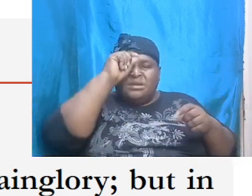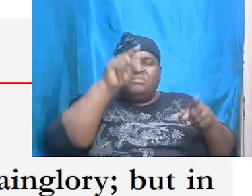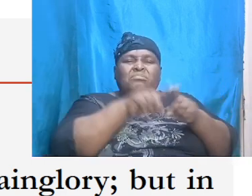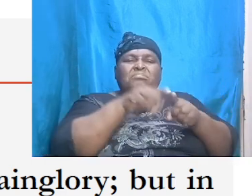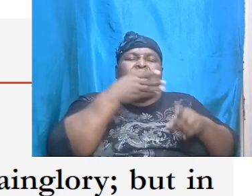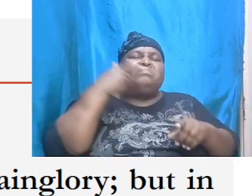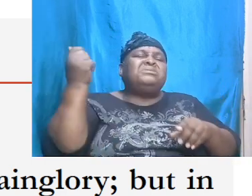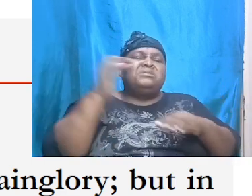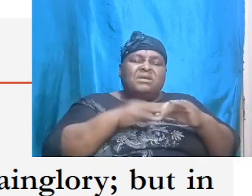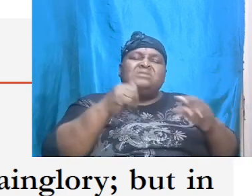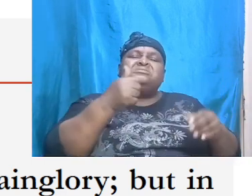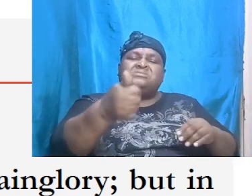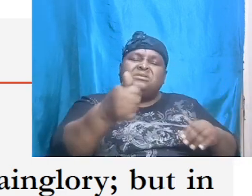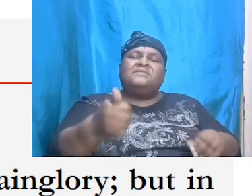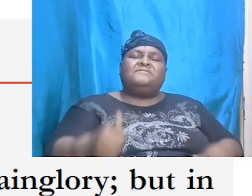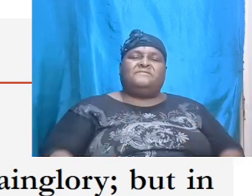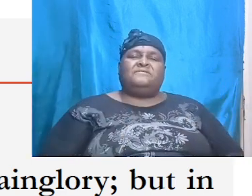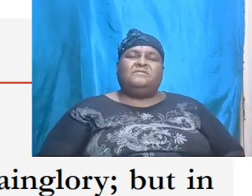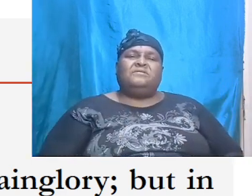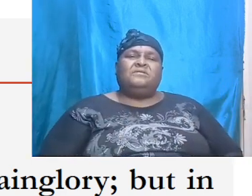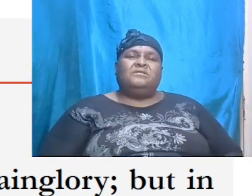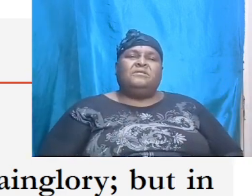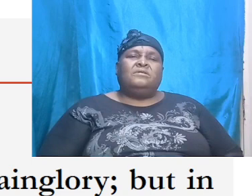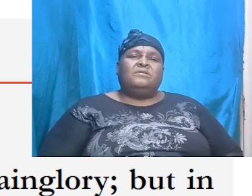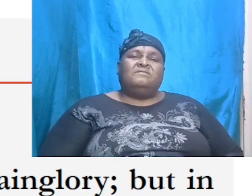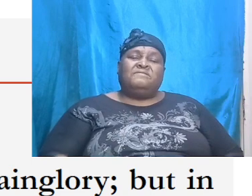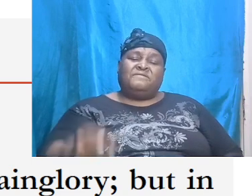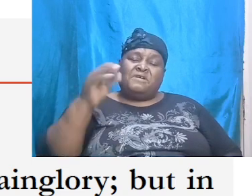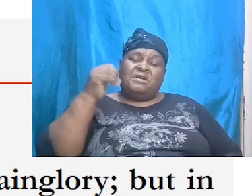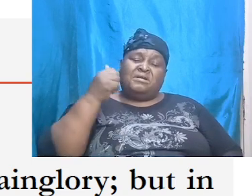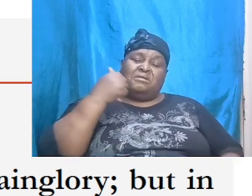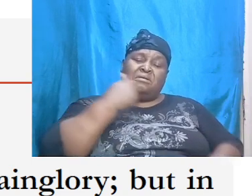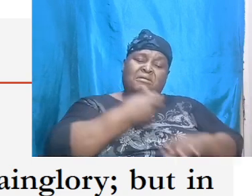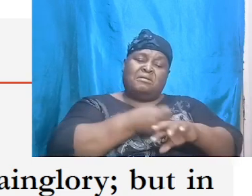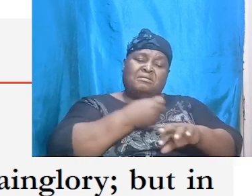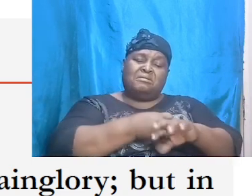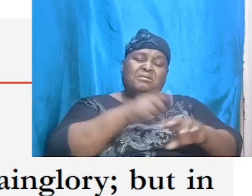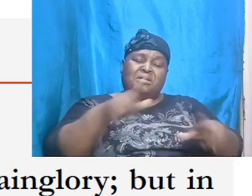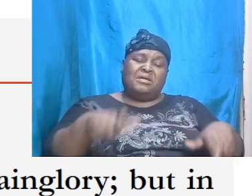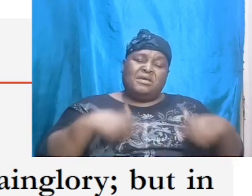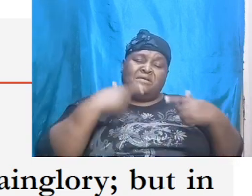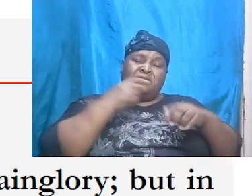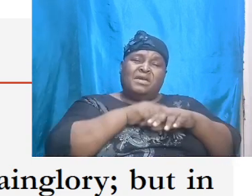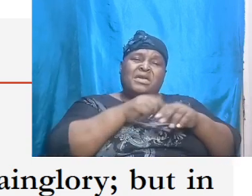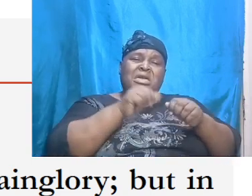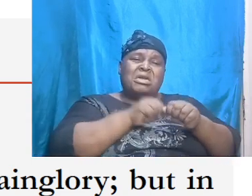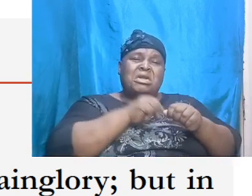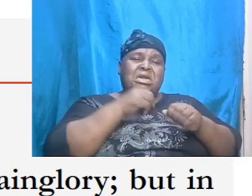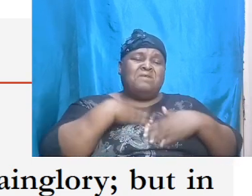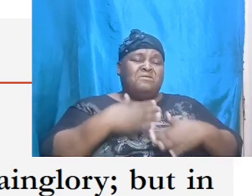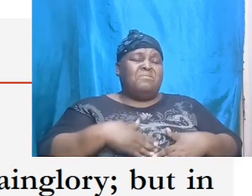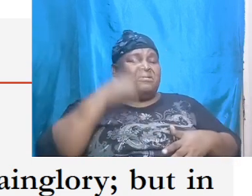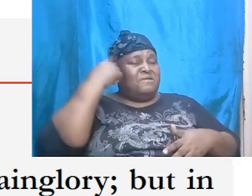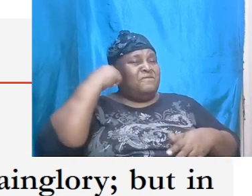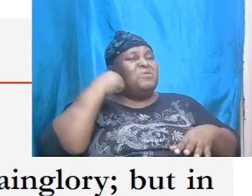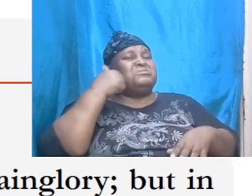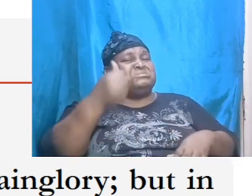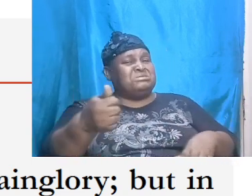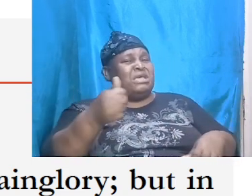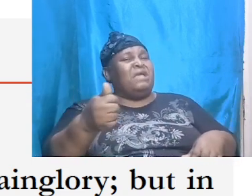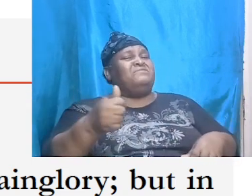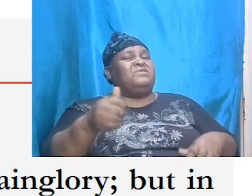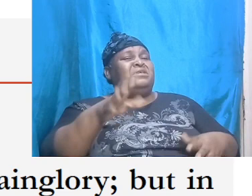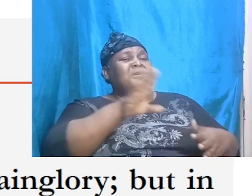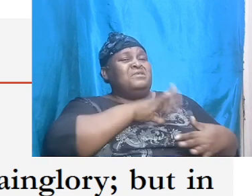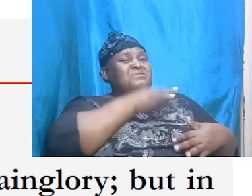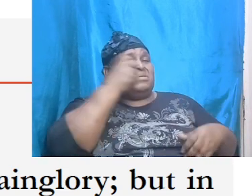yourself. Amen. And we find that hard because we live in a season where everybody is for themselves. The Bible said, the Spirit